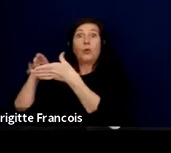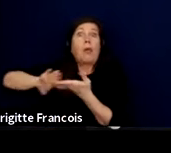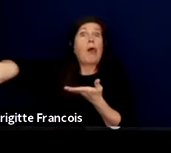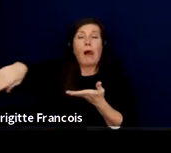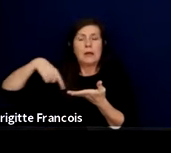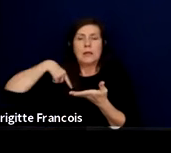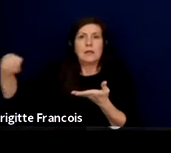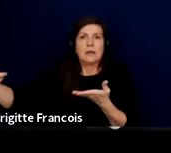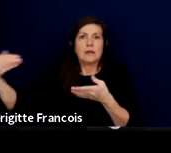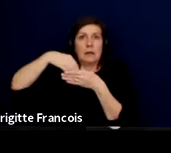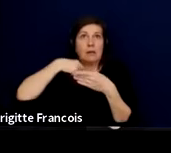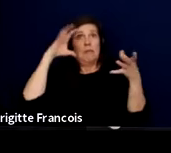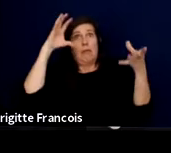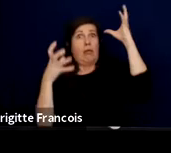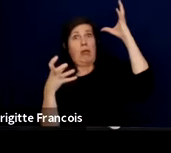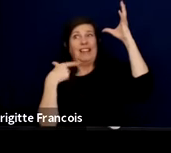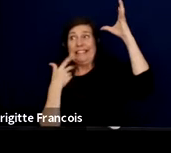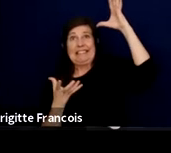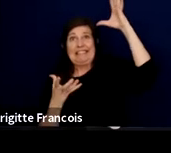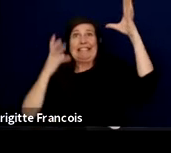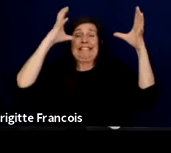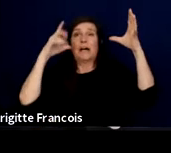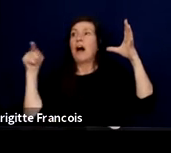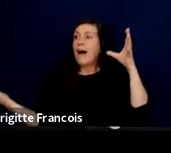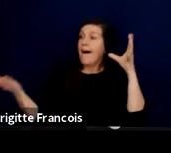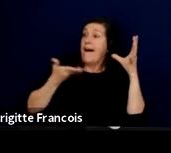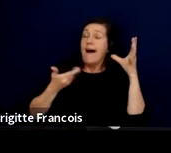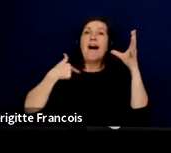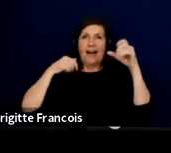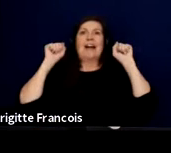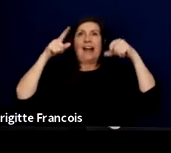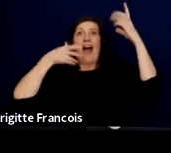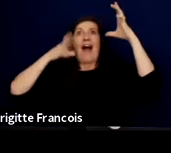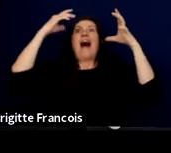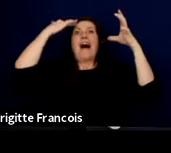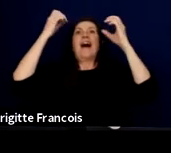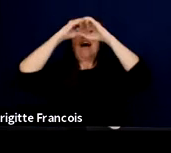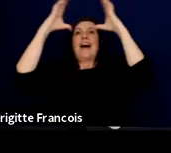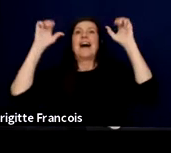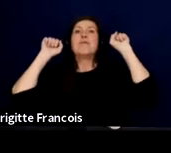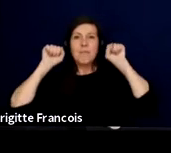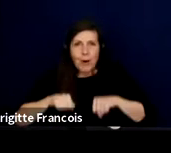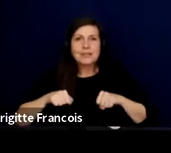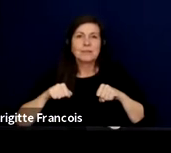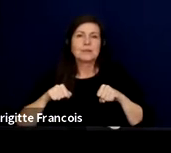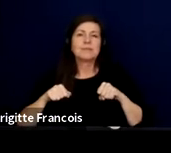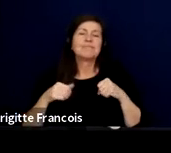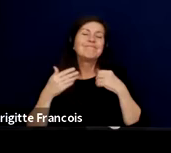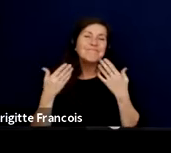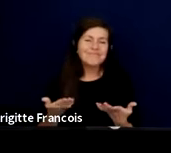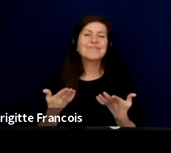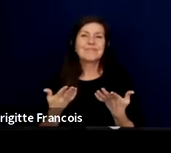and not really thinking of, oh, what could be possible. And from there, we kind of open the door to understand what is